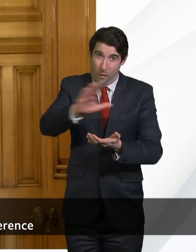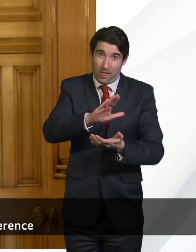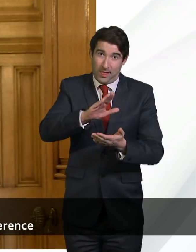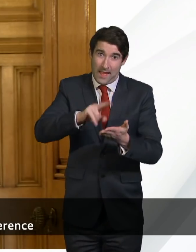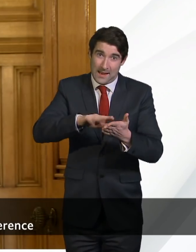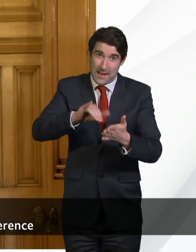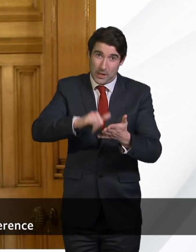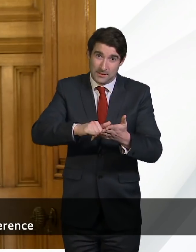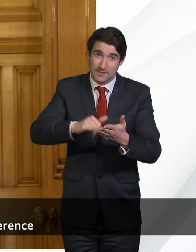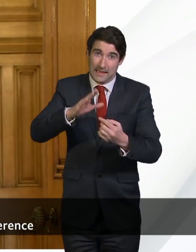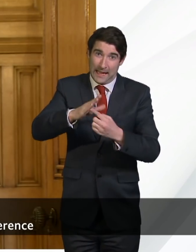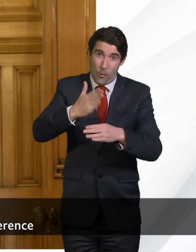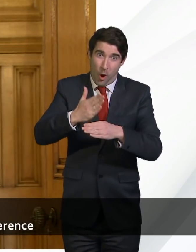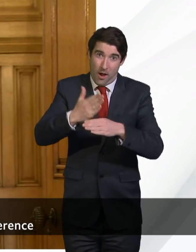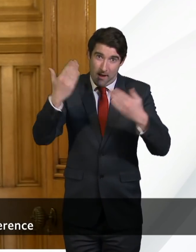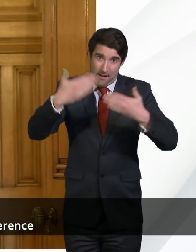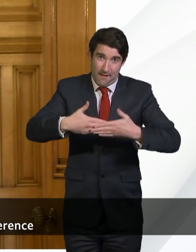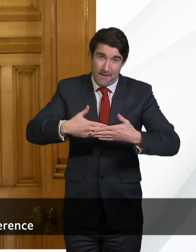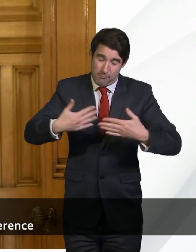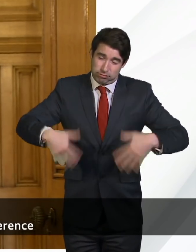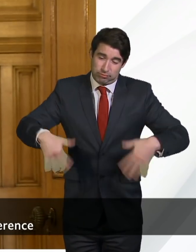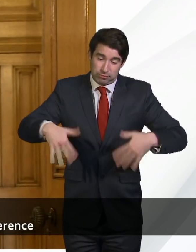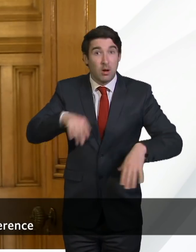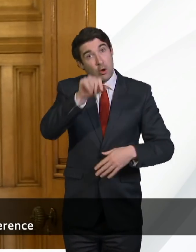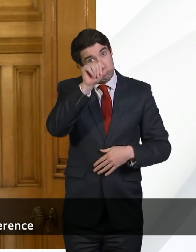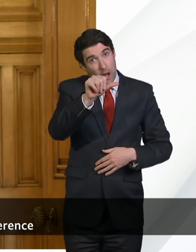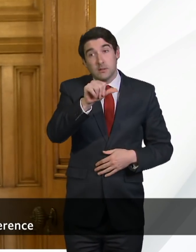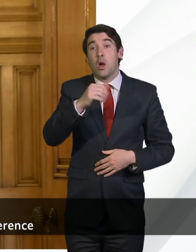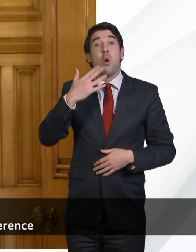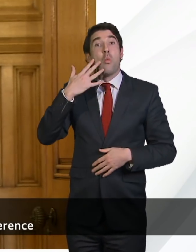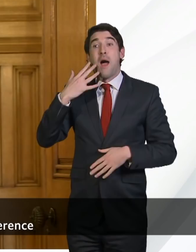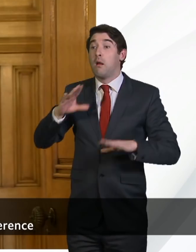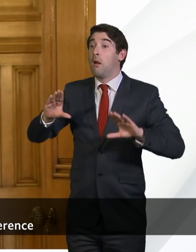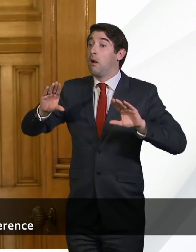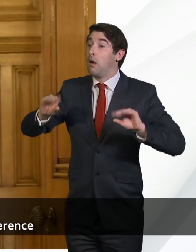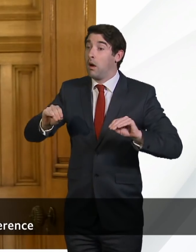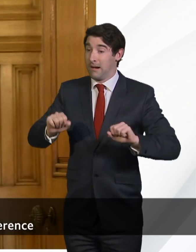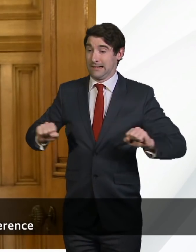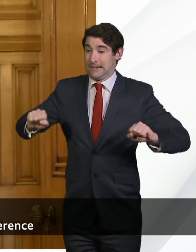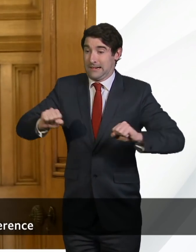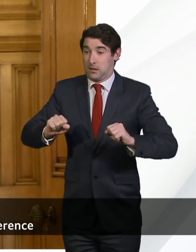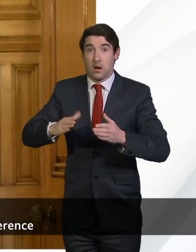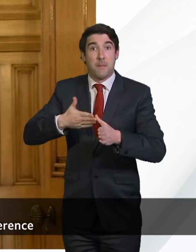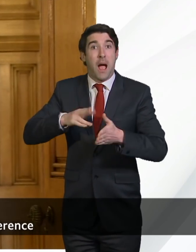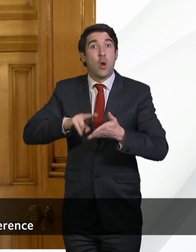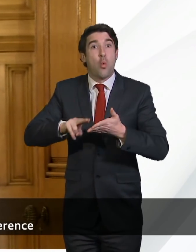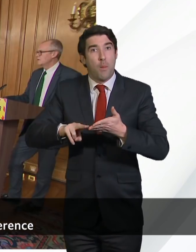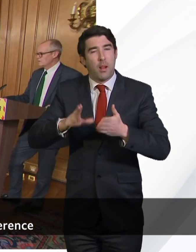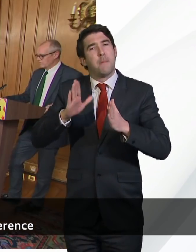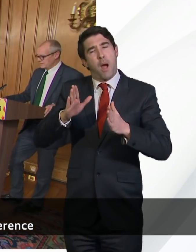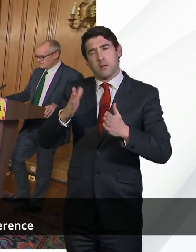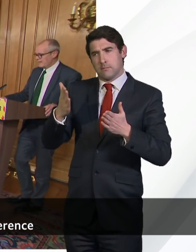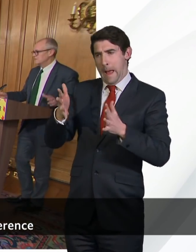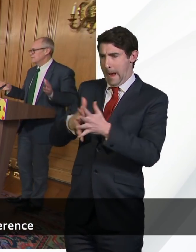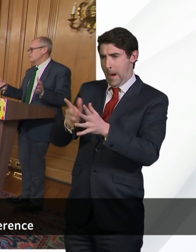we formally recognise all of those in the front line who've done so much to pull us through this very difficult period for our country. On